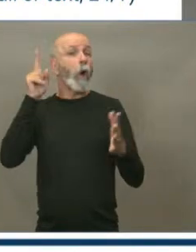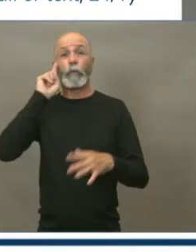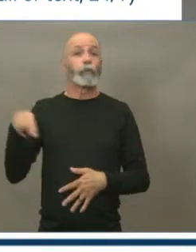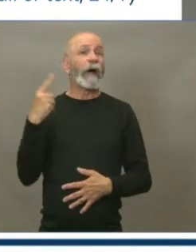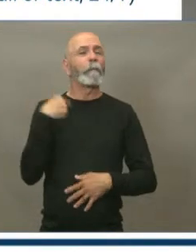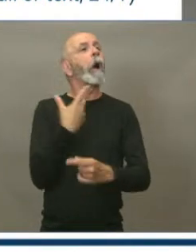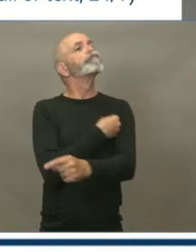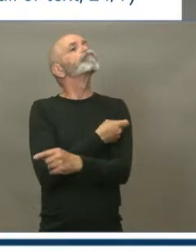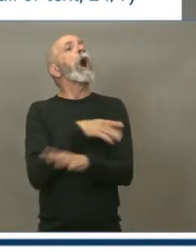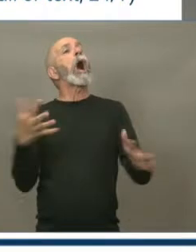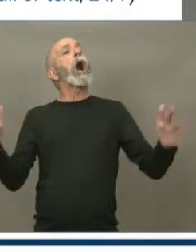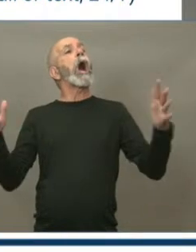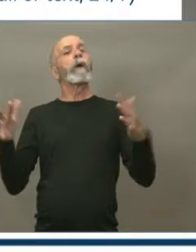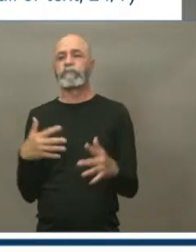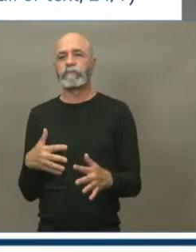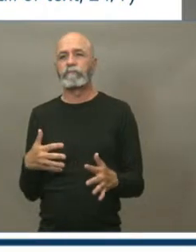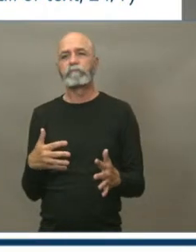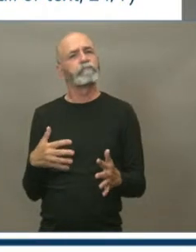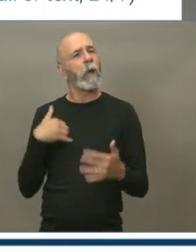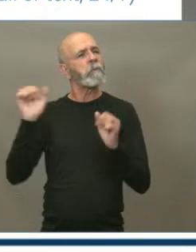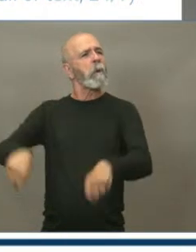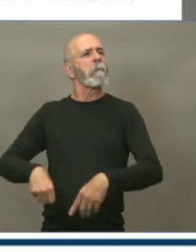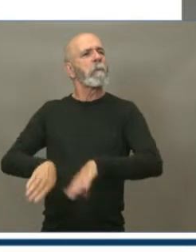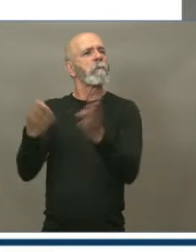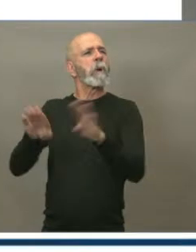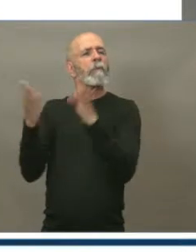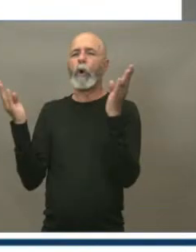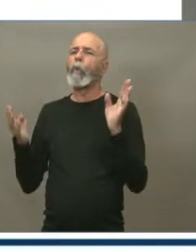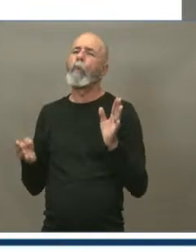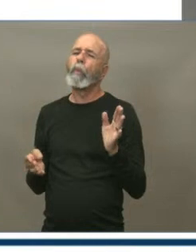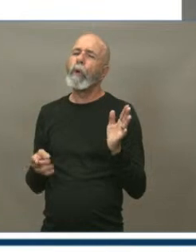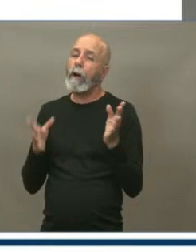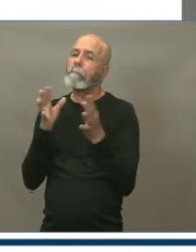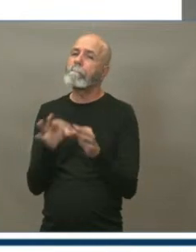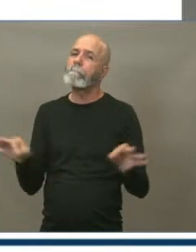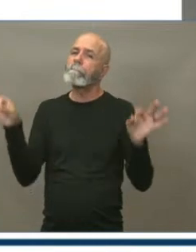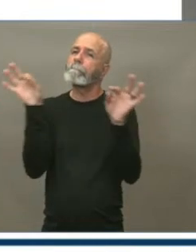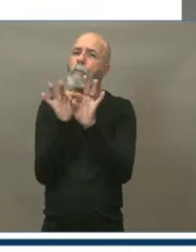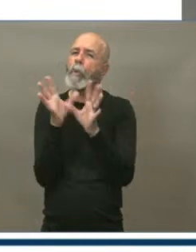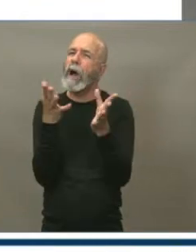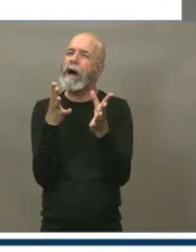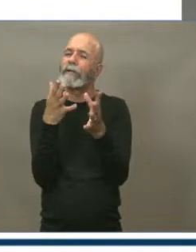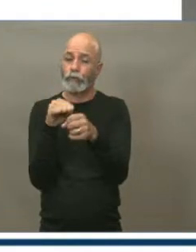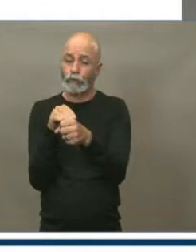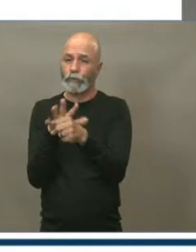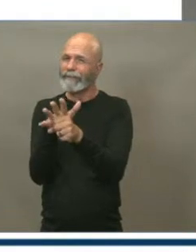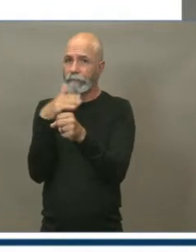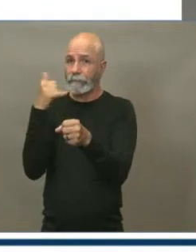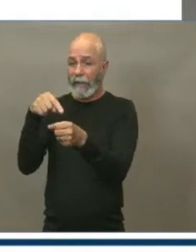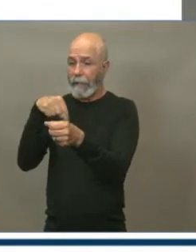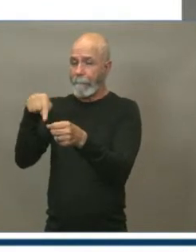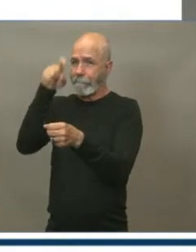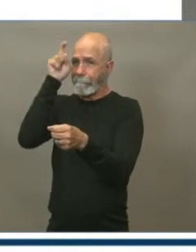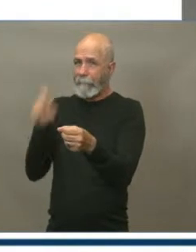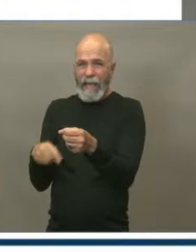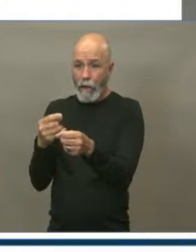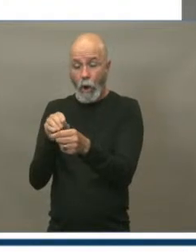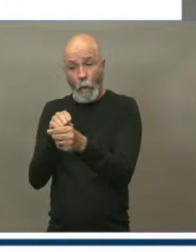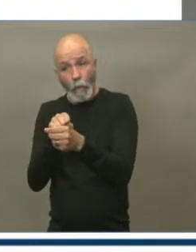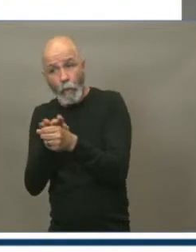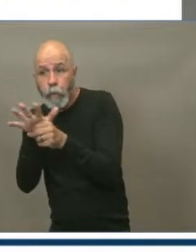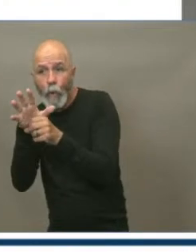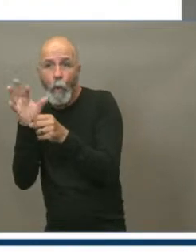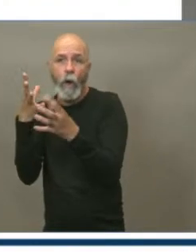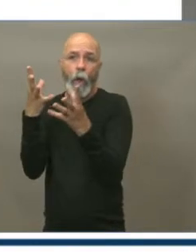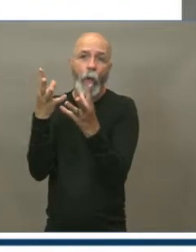be where we're at with the disease. So while we're rolling out a vaccine program, we absolutely have to drive down our case